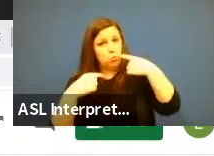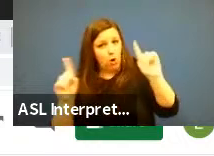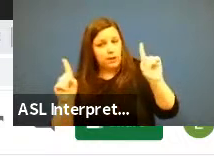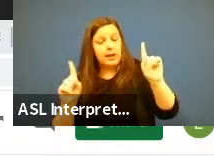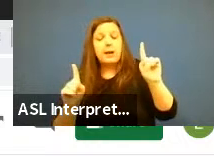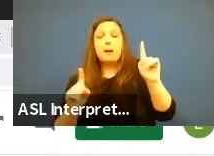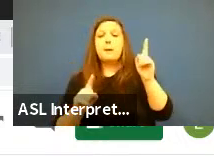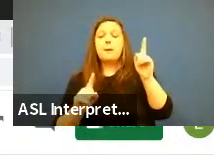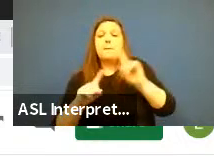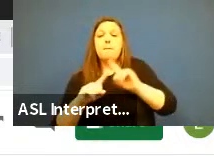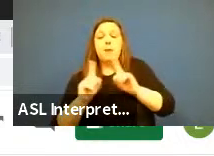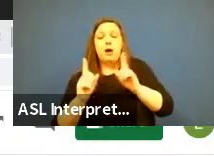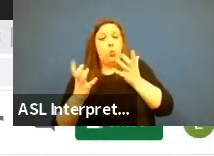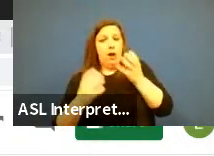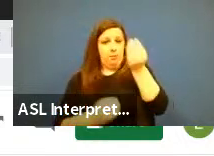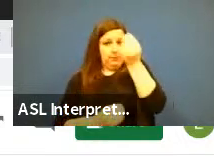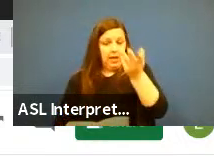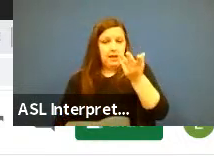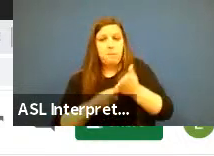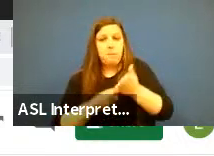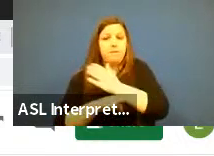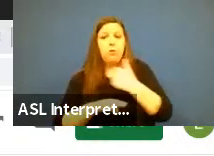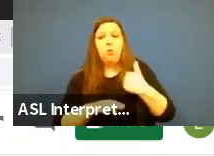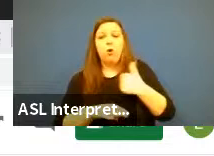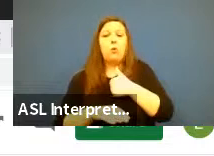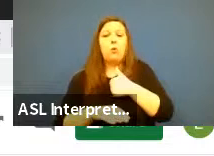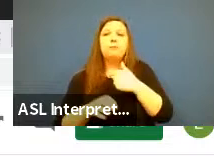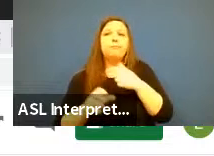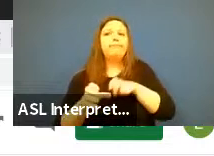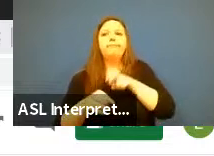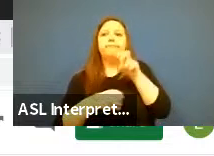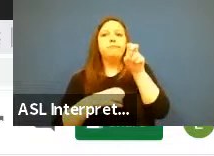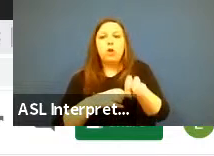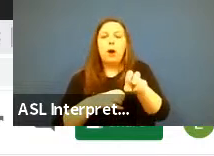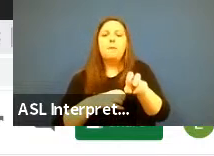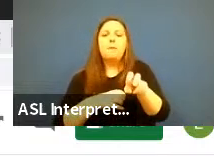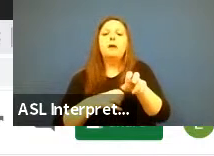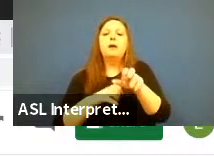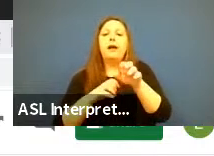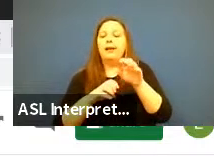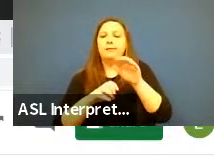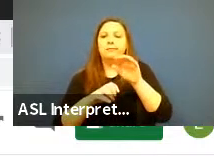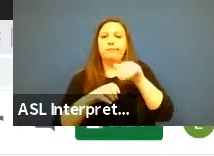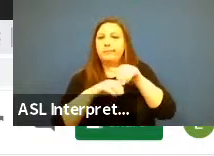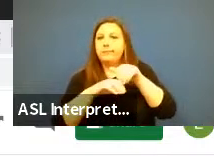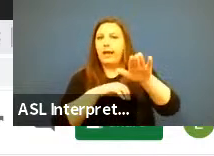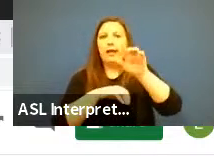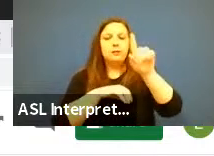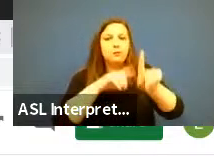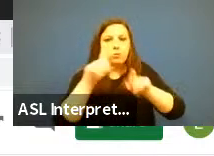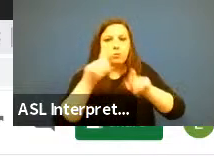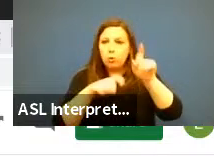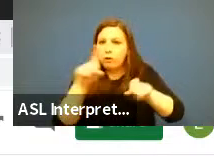I'm saying, before we jump and do something of a survey or any other type